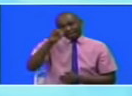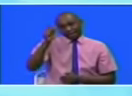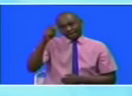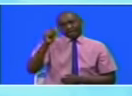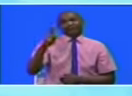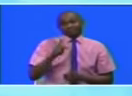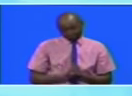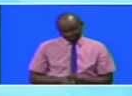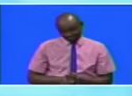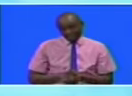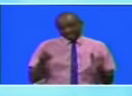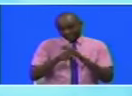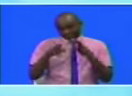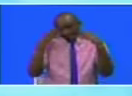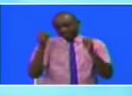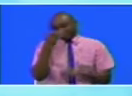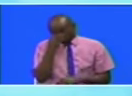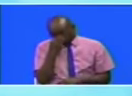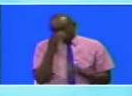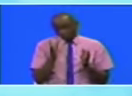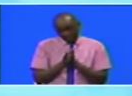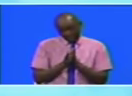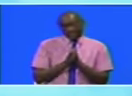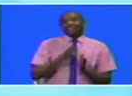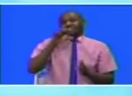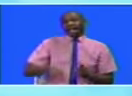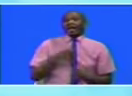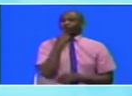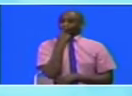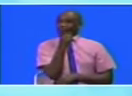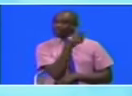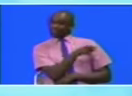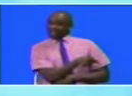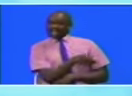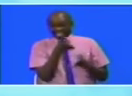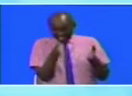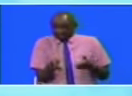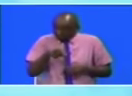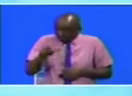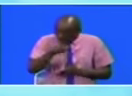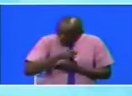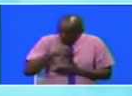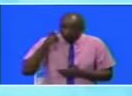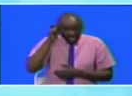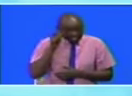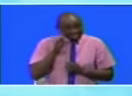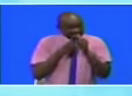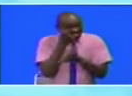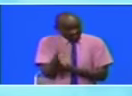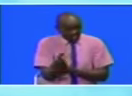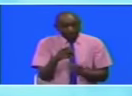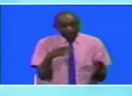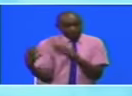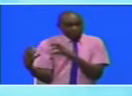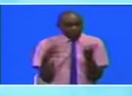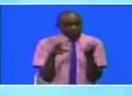Toh. Deputy President William Ruto and Baringo Senator Gideon Moi are among local Kalenjin leaders who exchanged